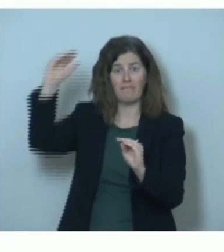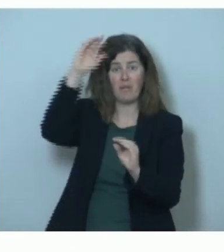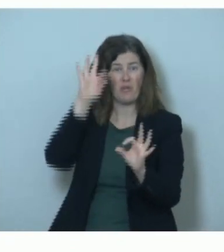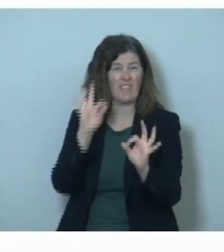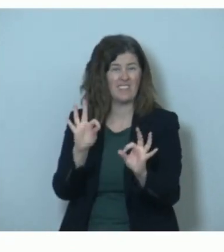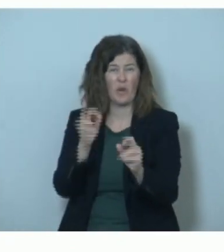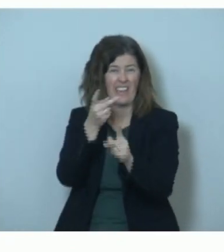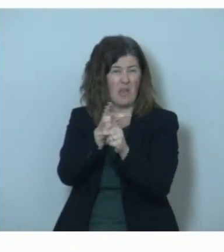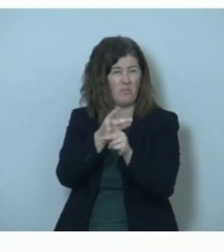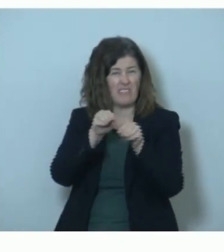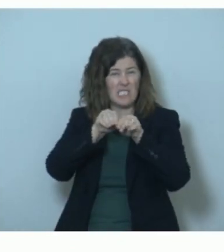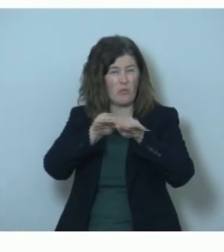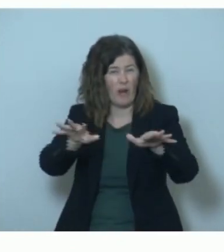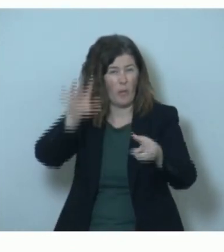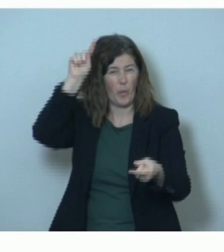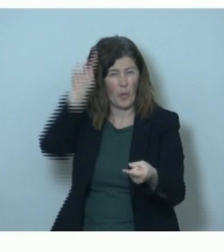way.